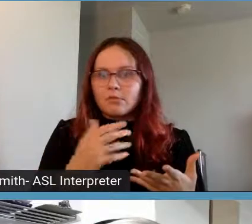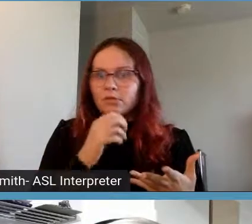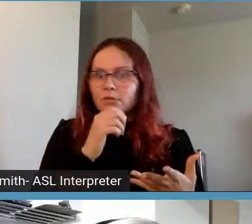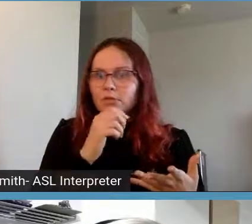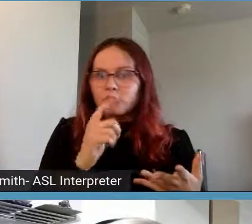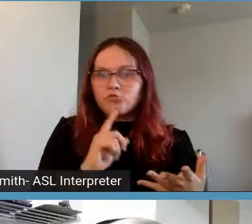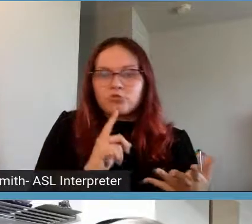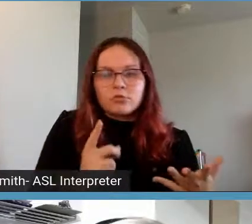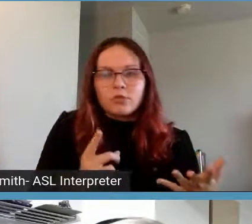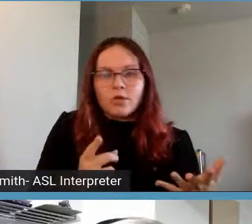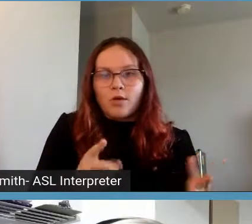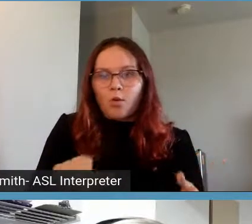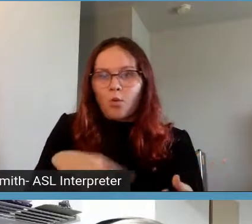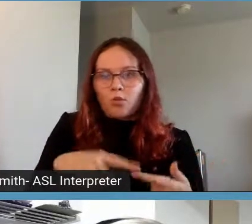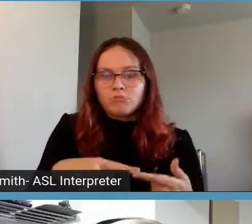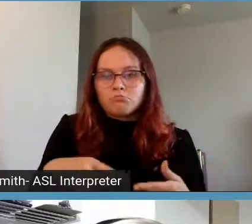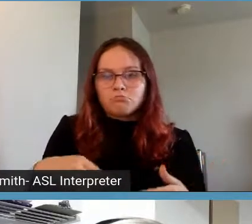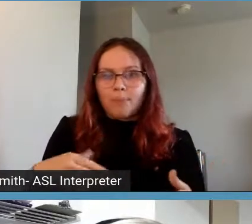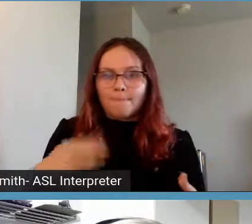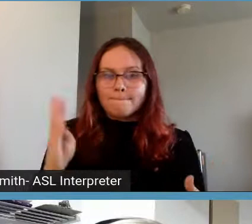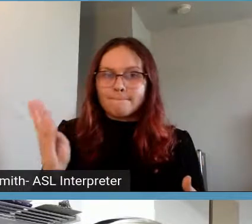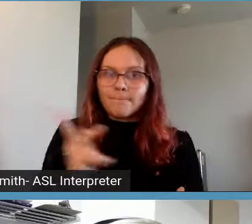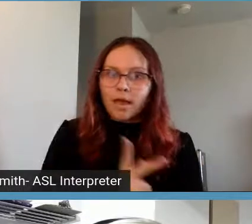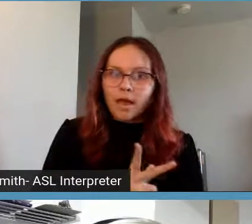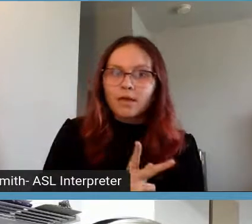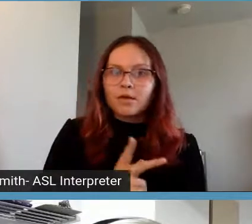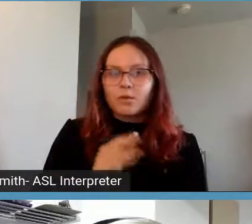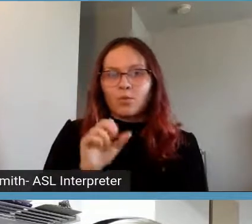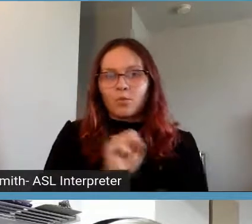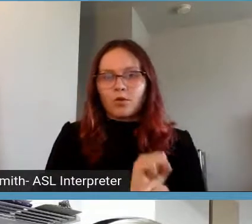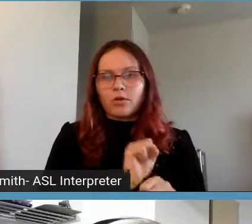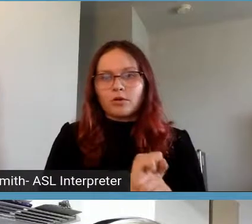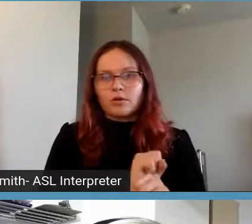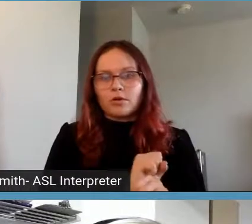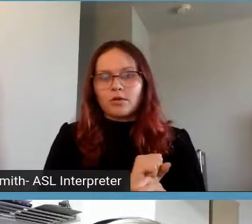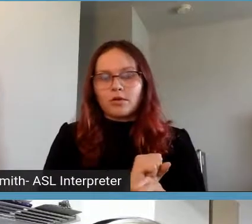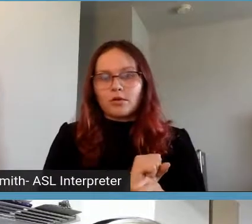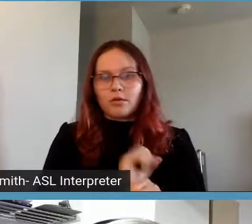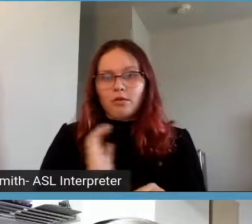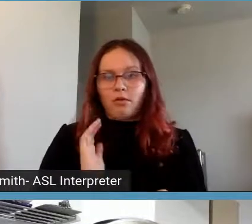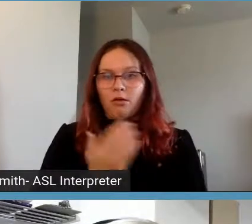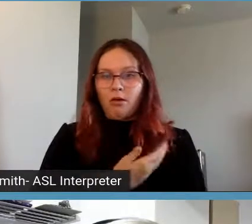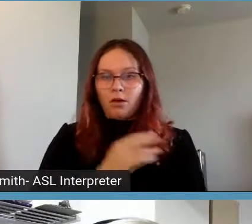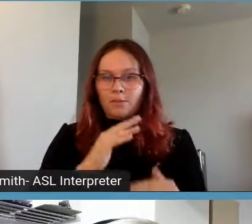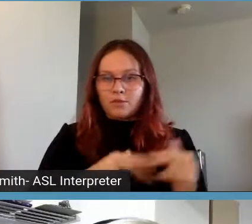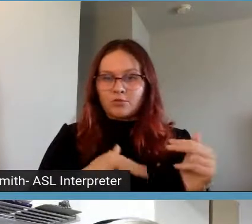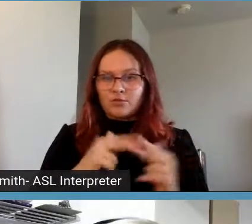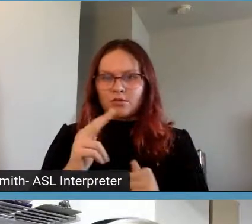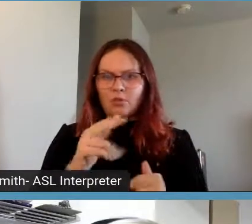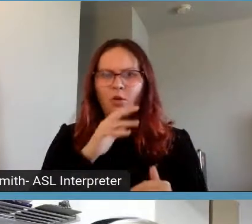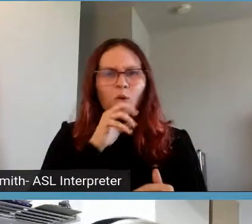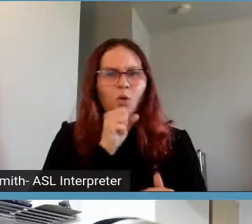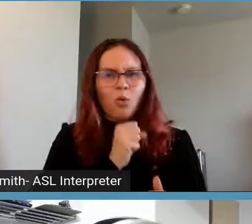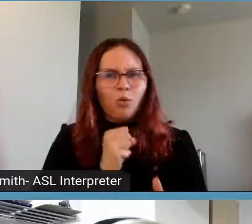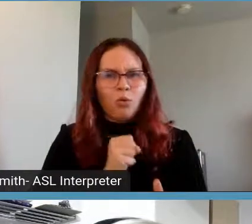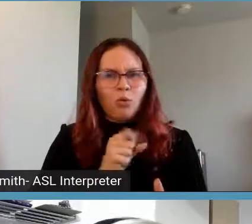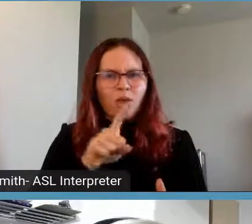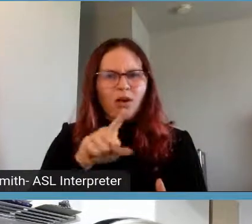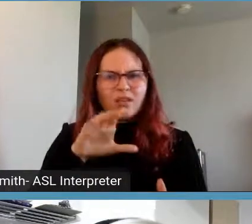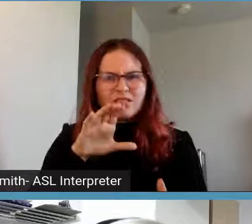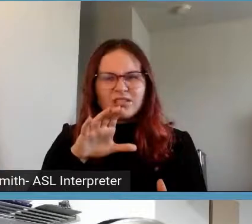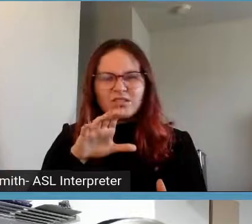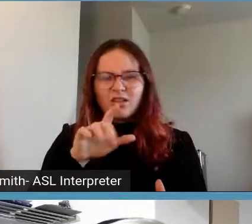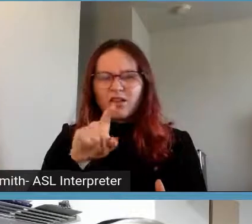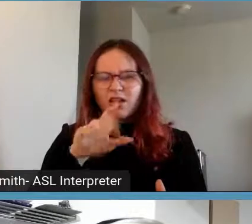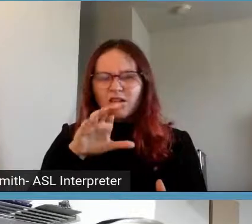And of course, like our building is a 150-year-old building. So it needs constant